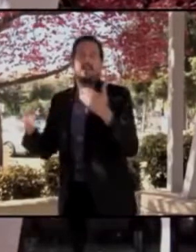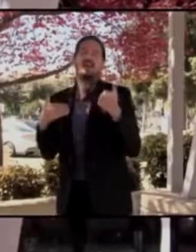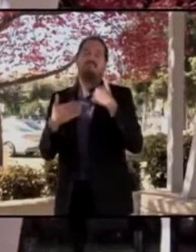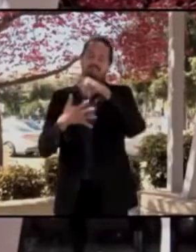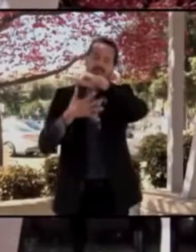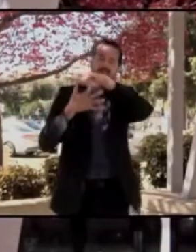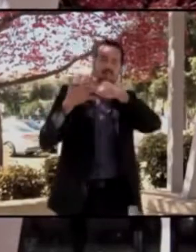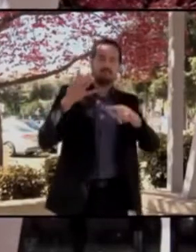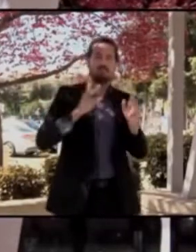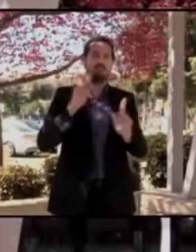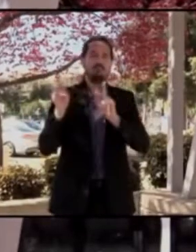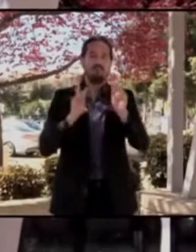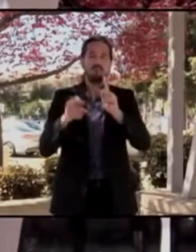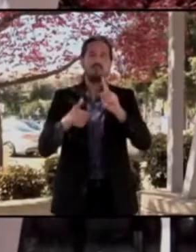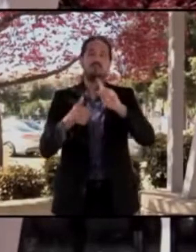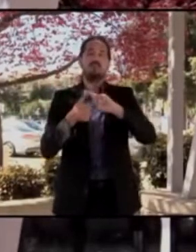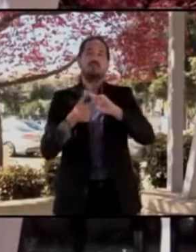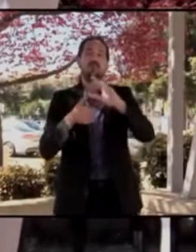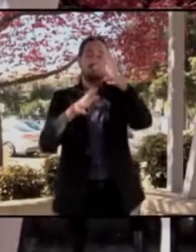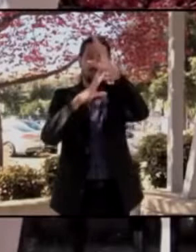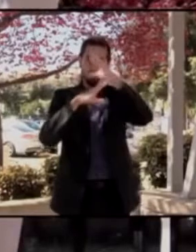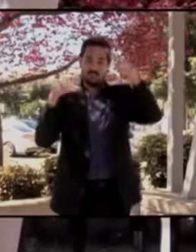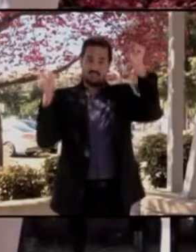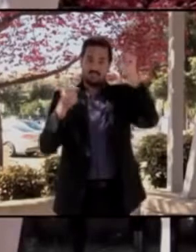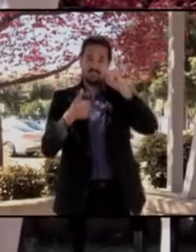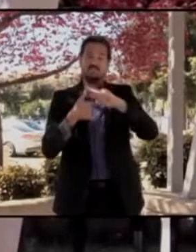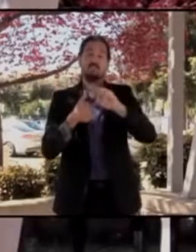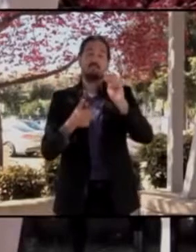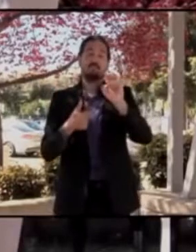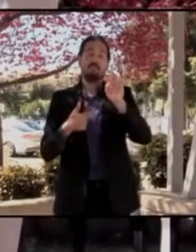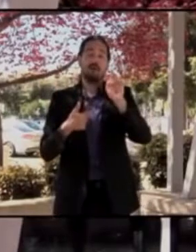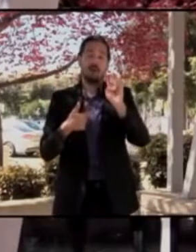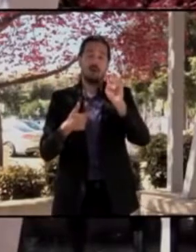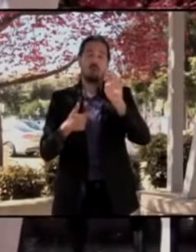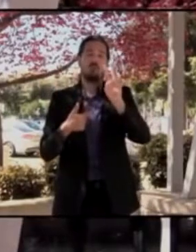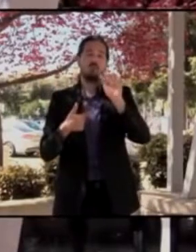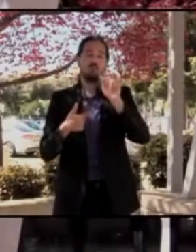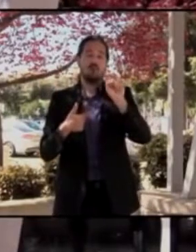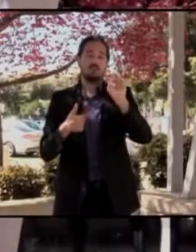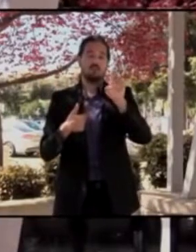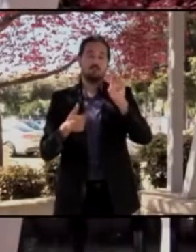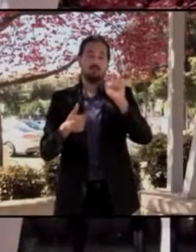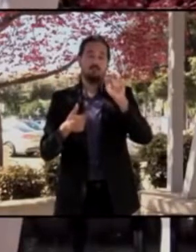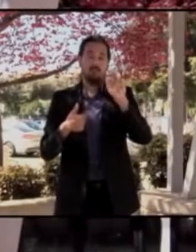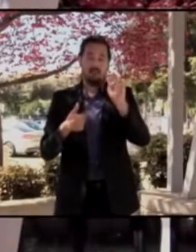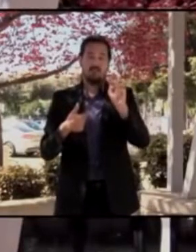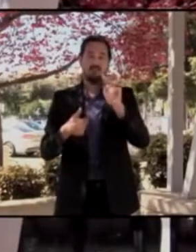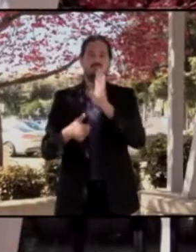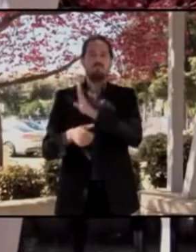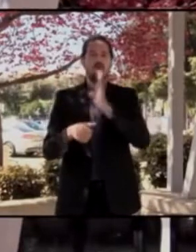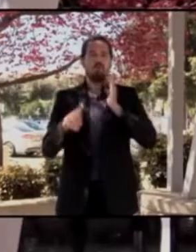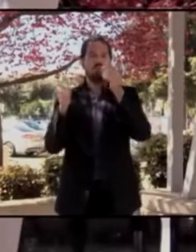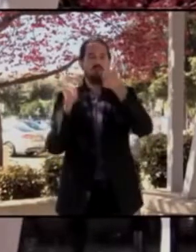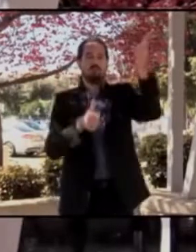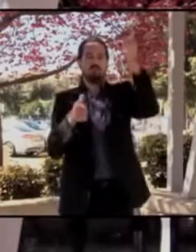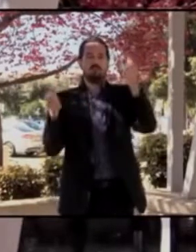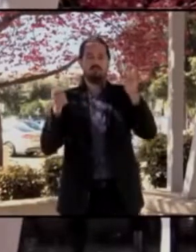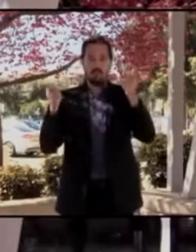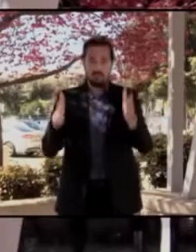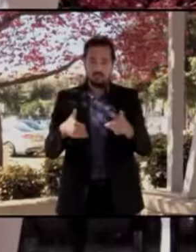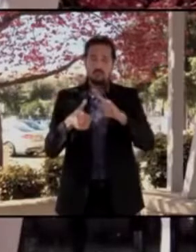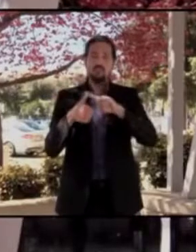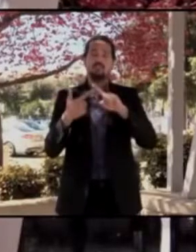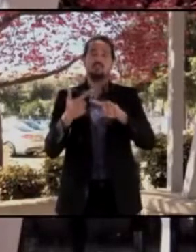Mike Wasserman, President of the Santa Clara County Board of Supervisors. Dr. Sara Cody, Health Officer and Director of the Public